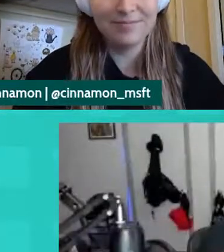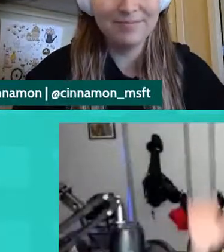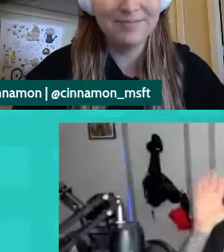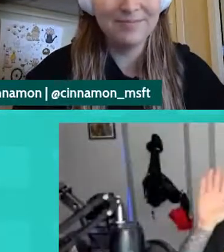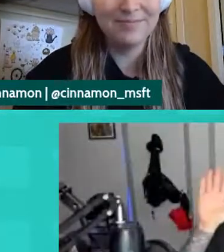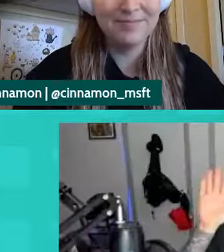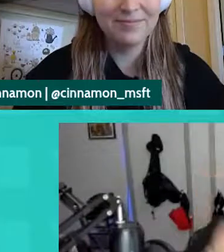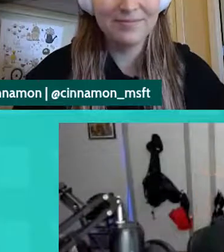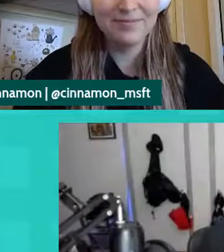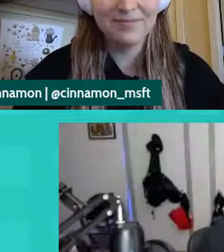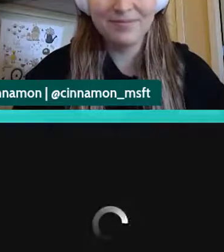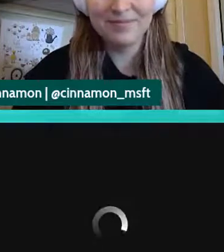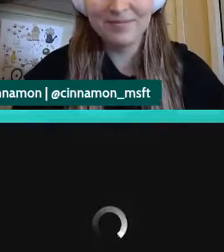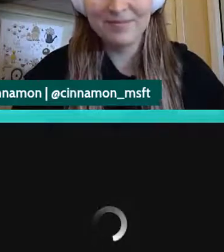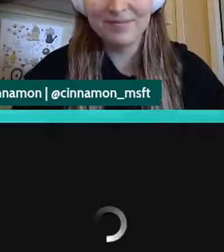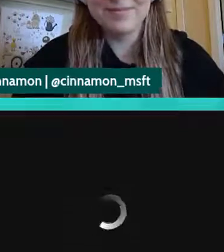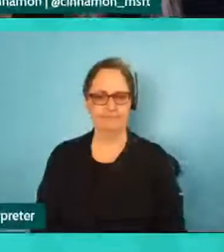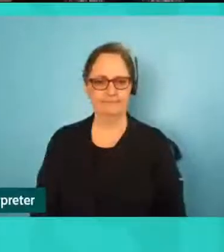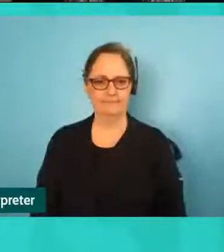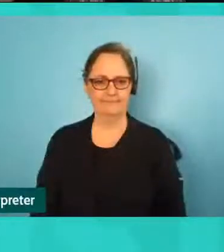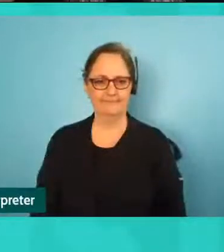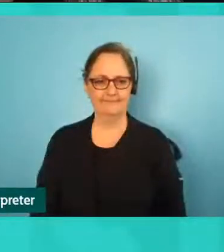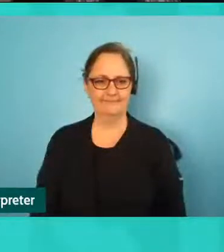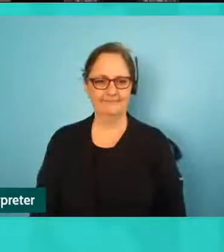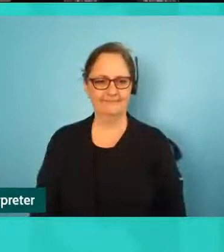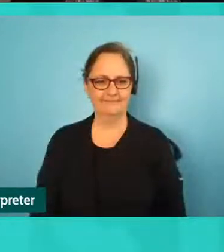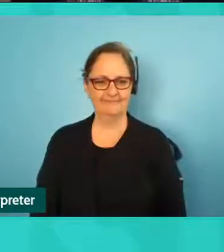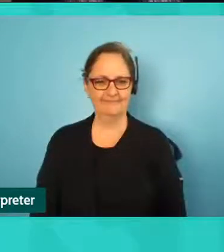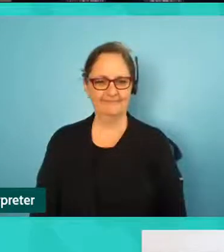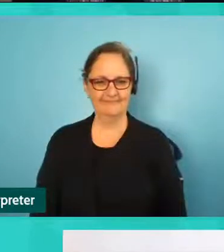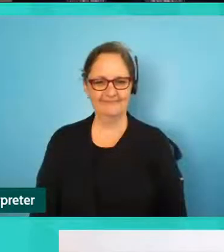I think we could have had a full hour of this, couldn't we, Amy?